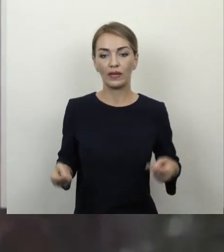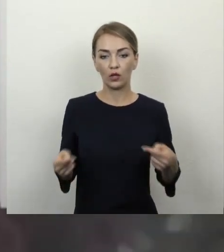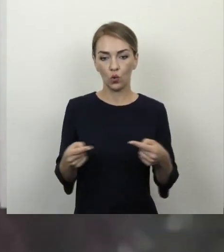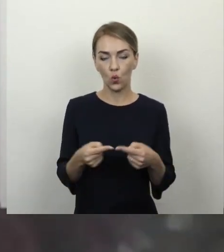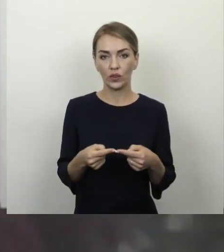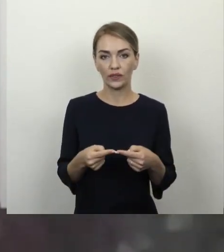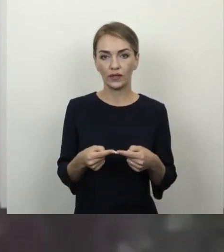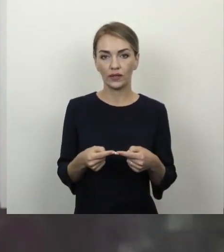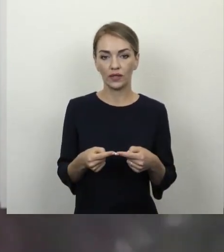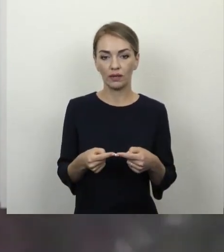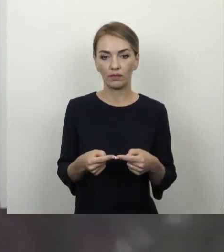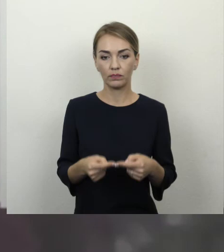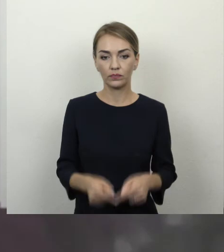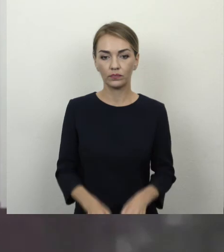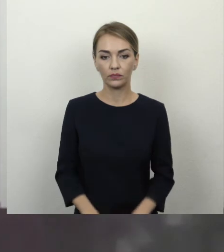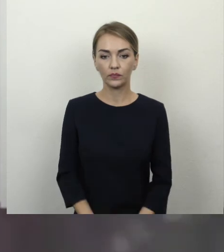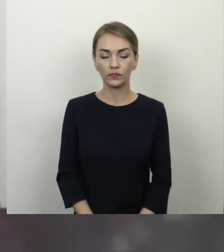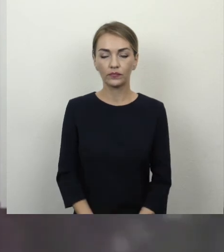So this